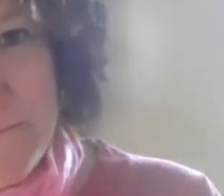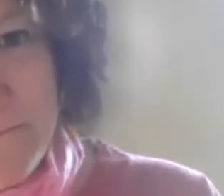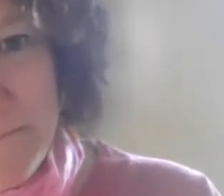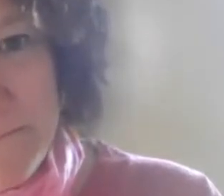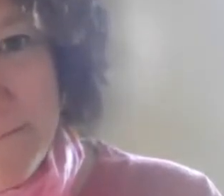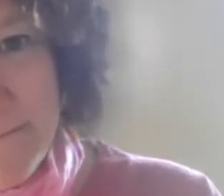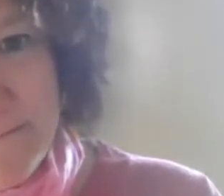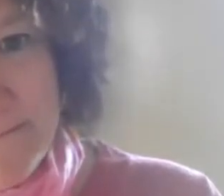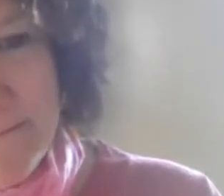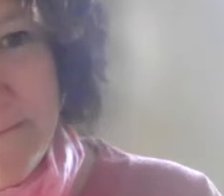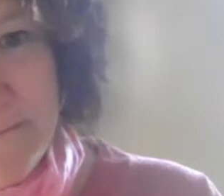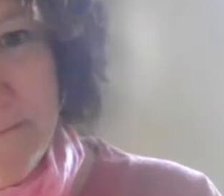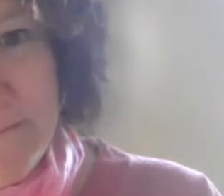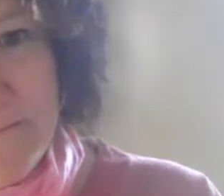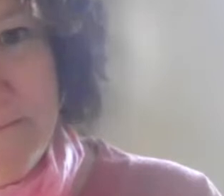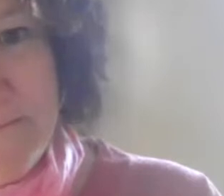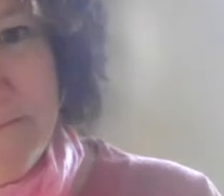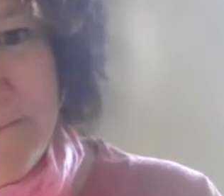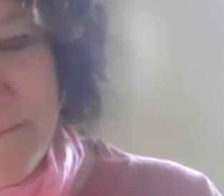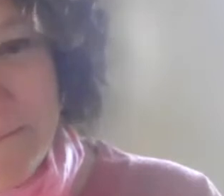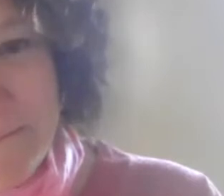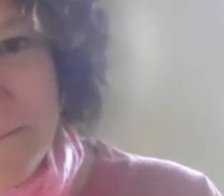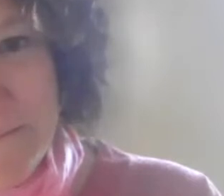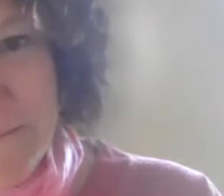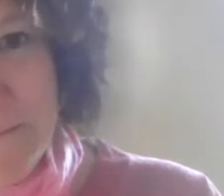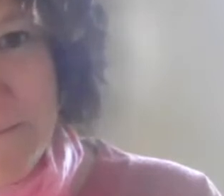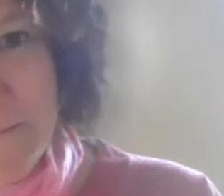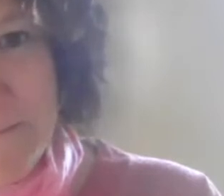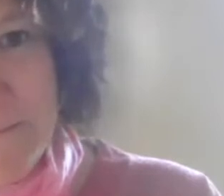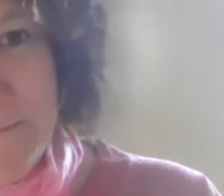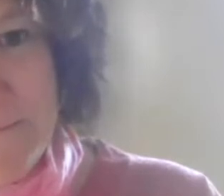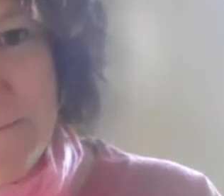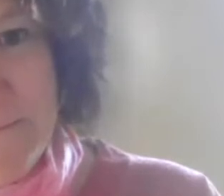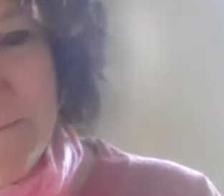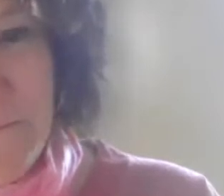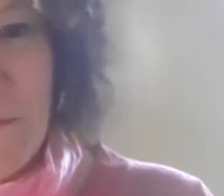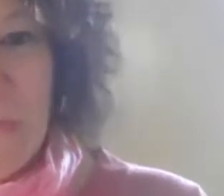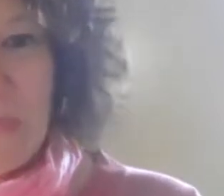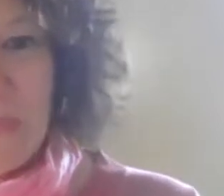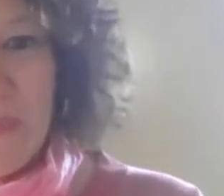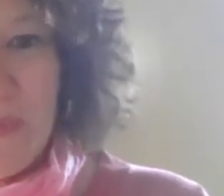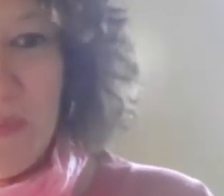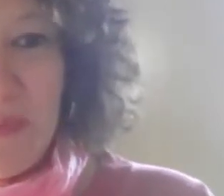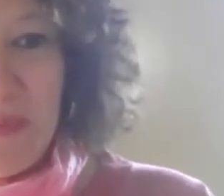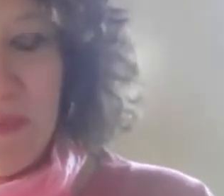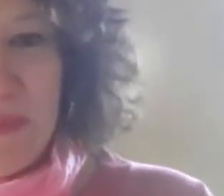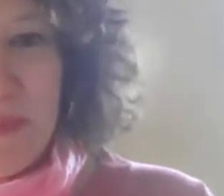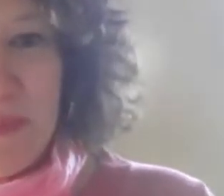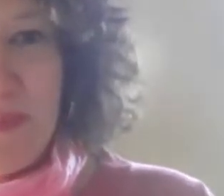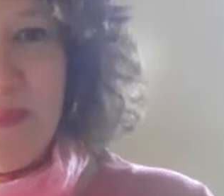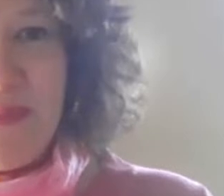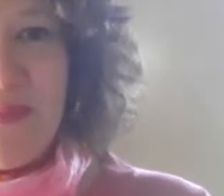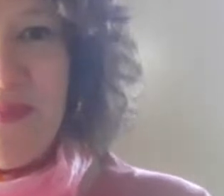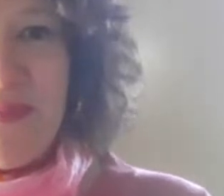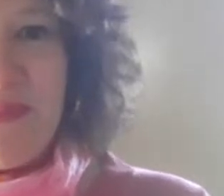too fast or slur my words together or whatever, you can let me know, or Jen know through the chat or whatever, and